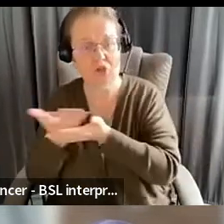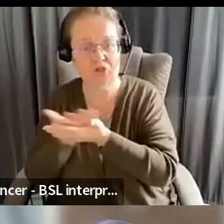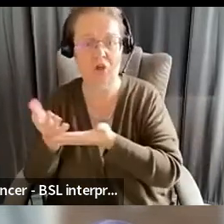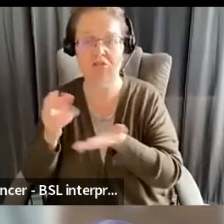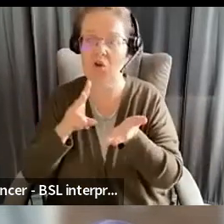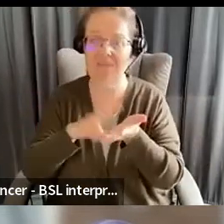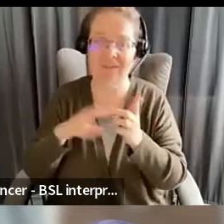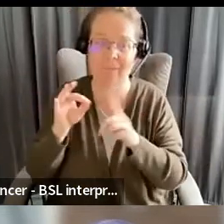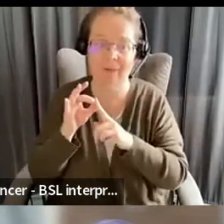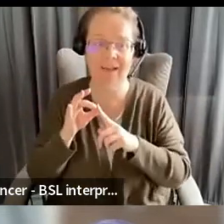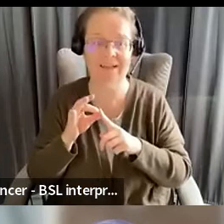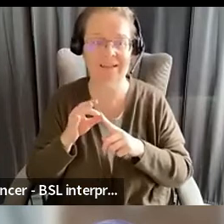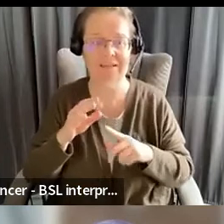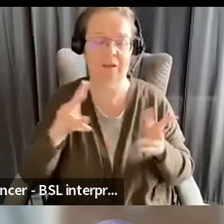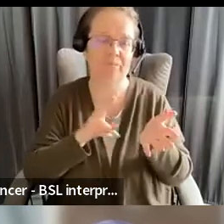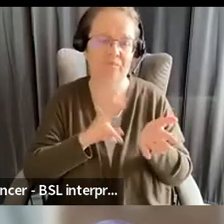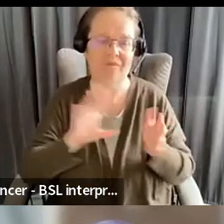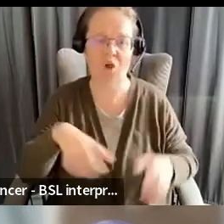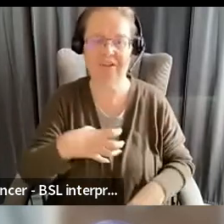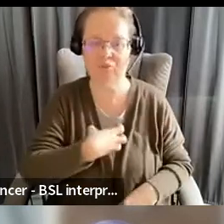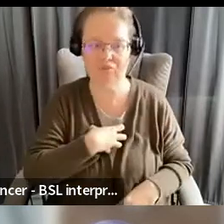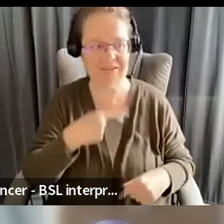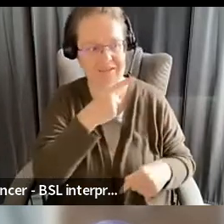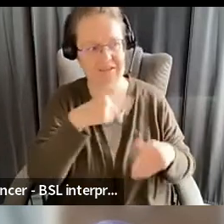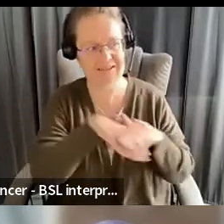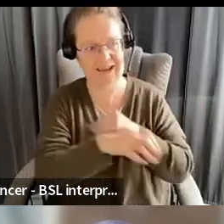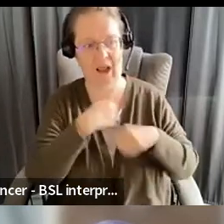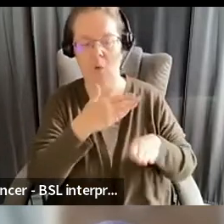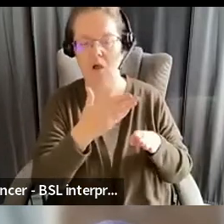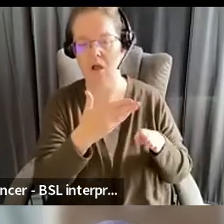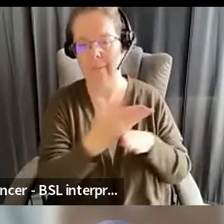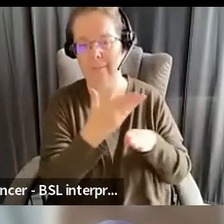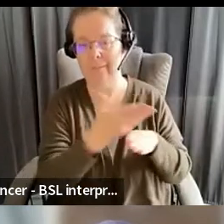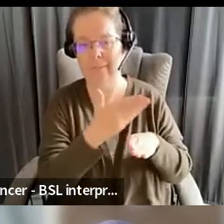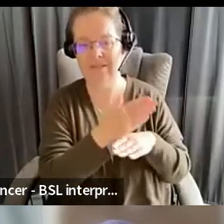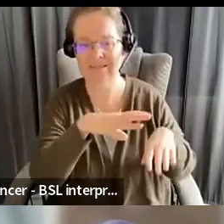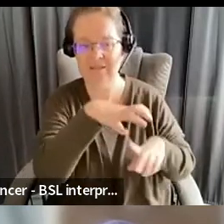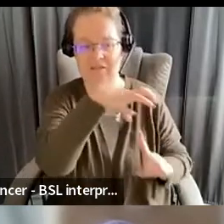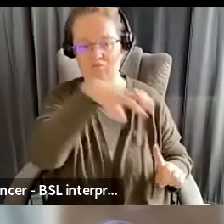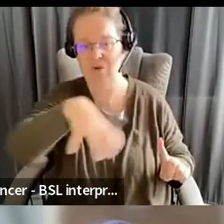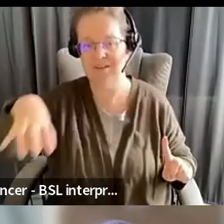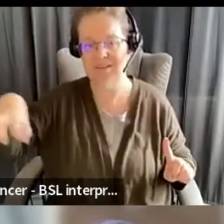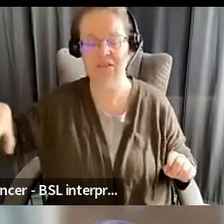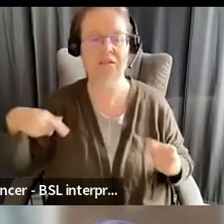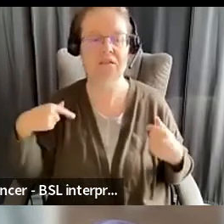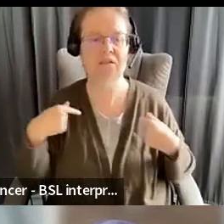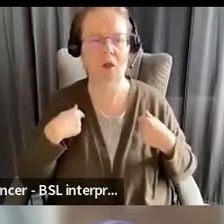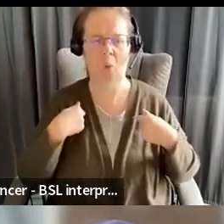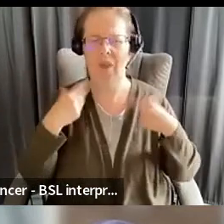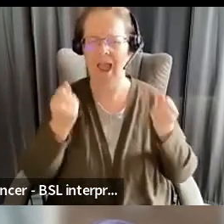VPs, vice presidents within our business practices. We operate across quite a